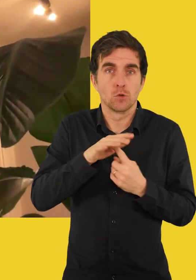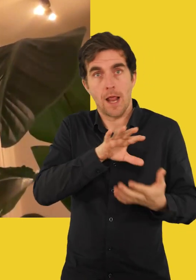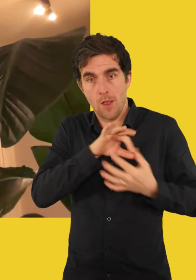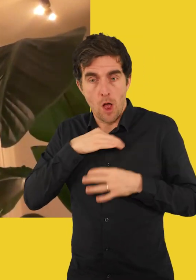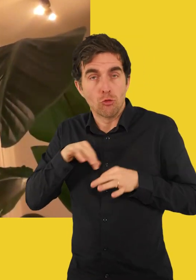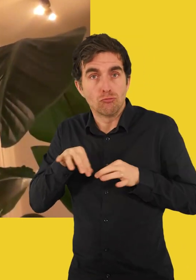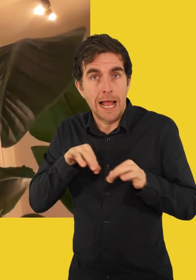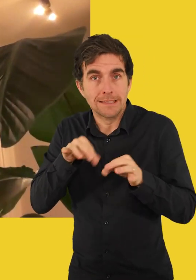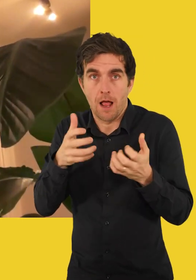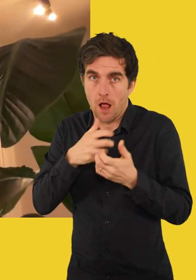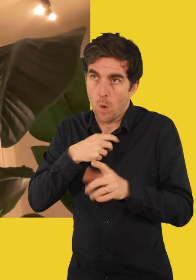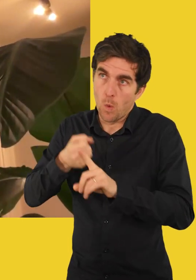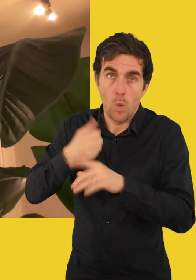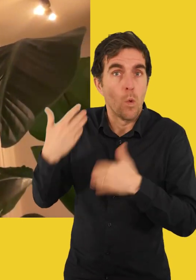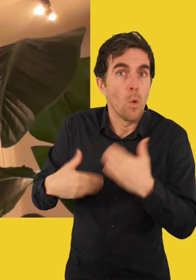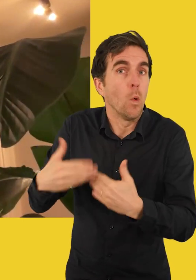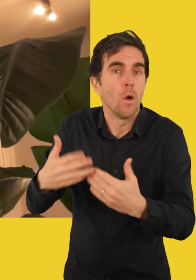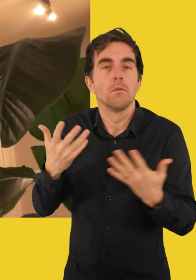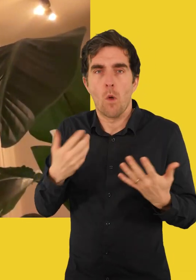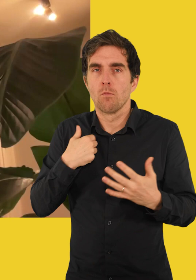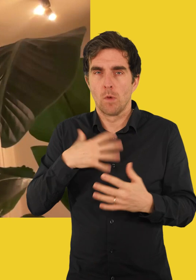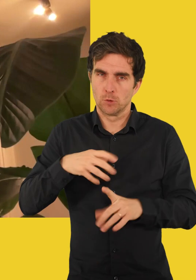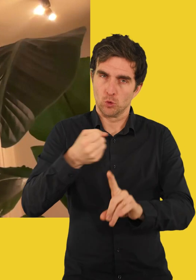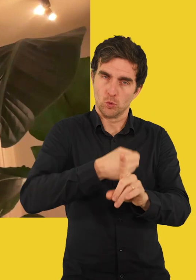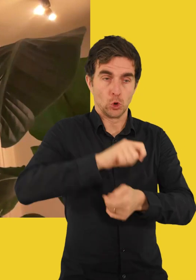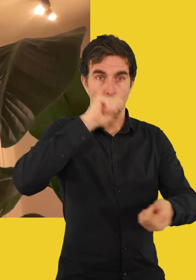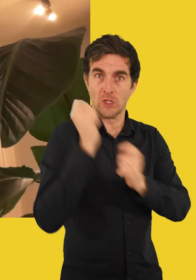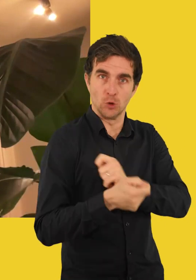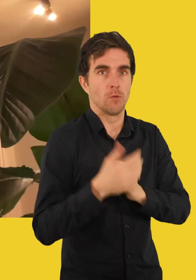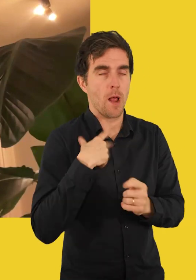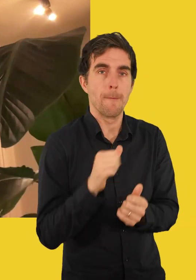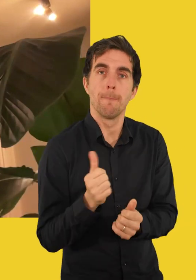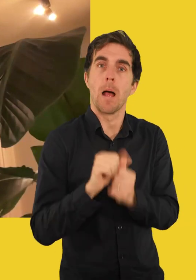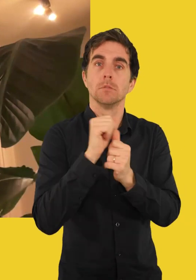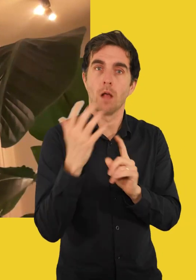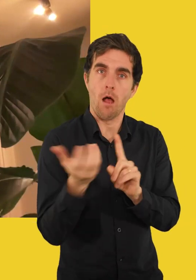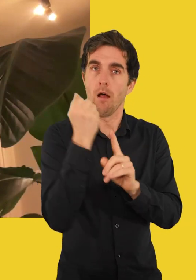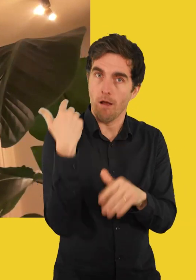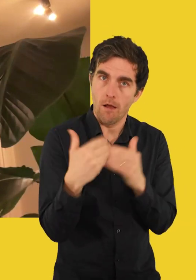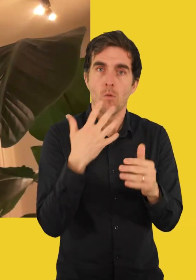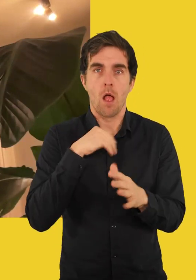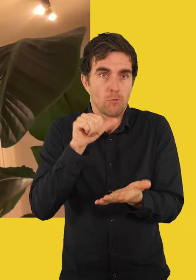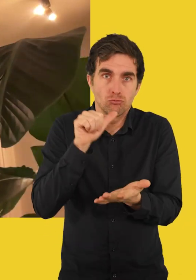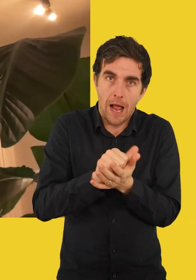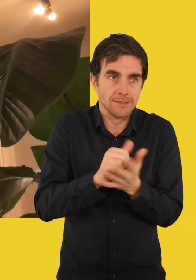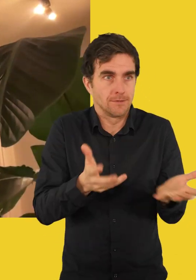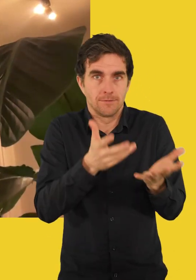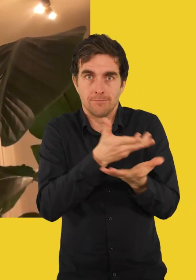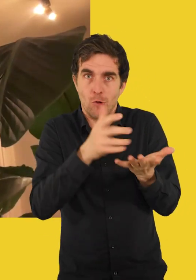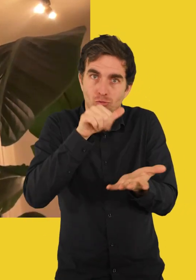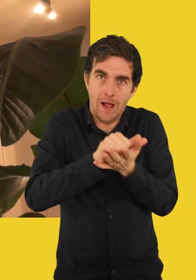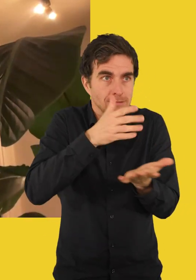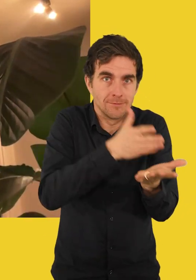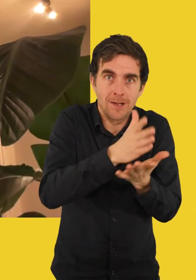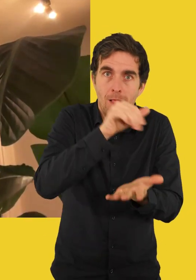what it is, what it cannot do for their campaigns for change, so that they're in a better position to create the right setup for themselves, whether they work with